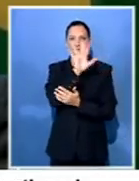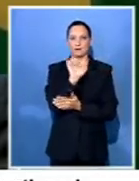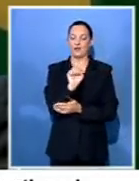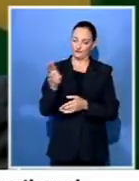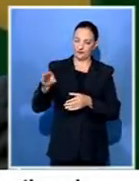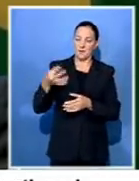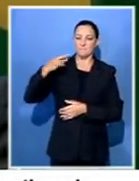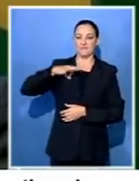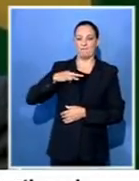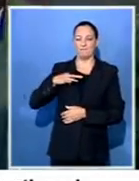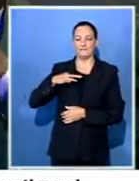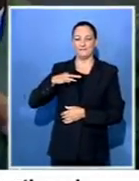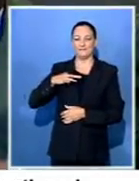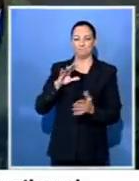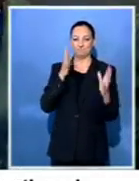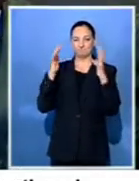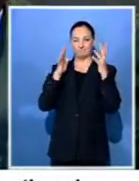Africans.